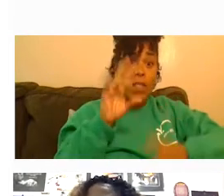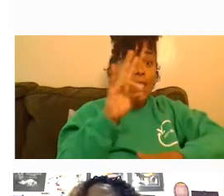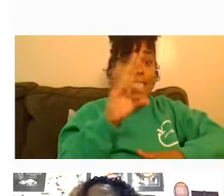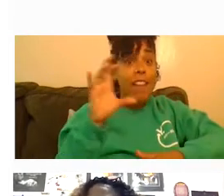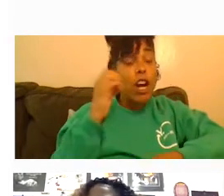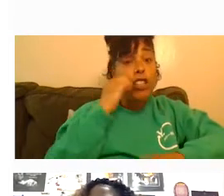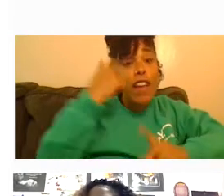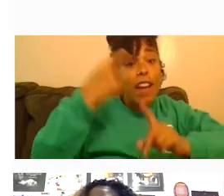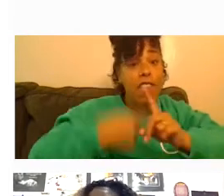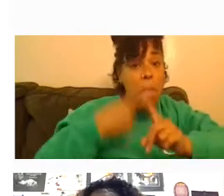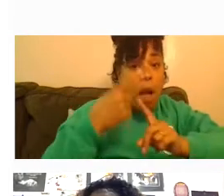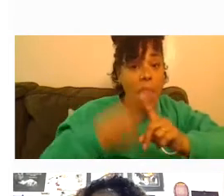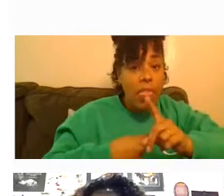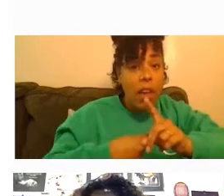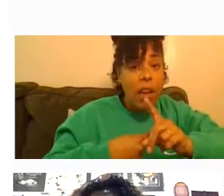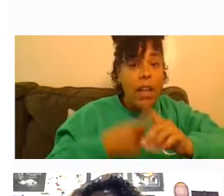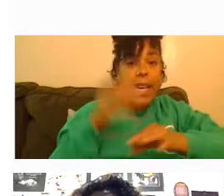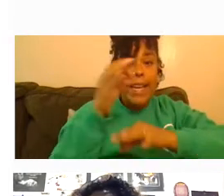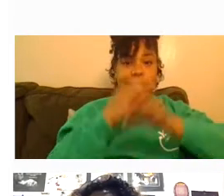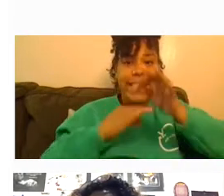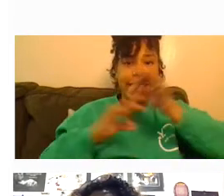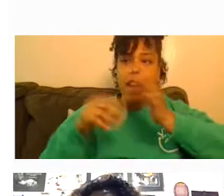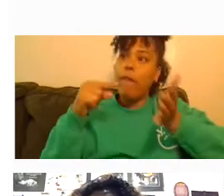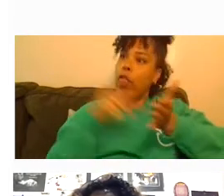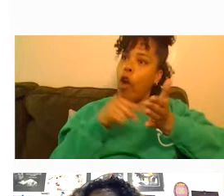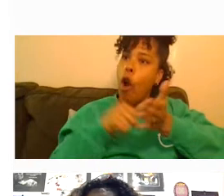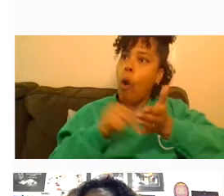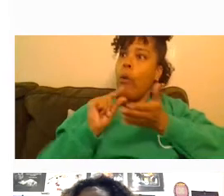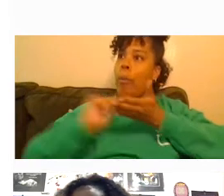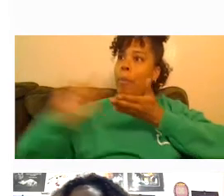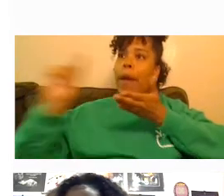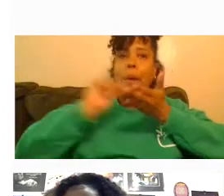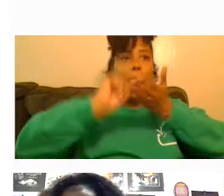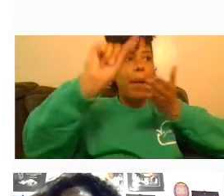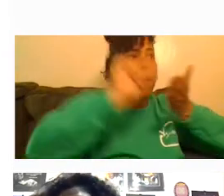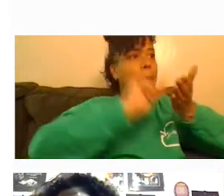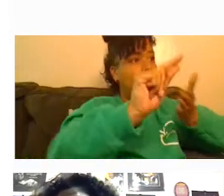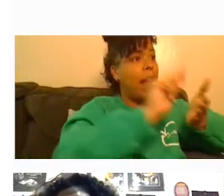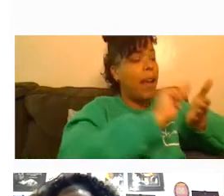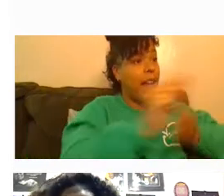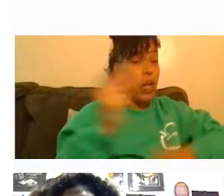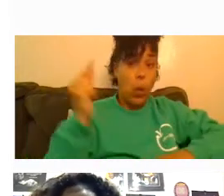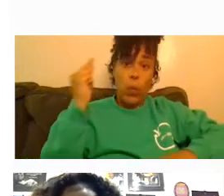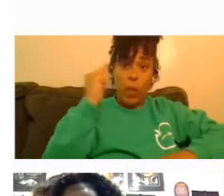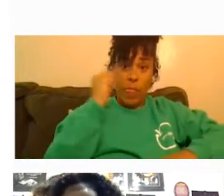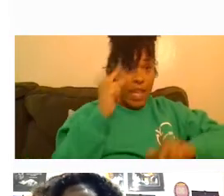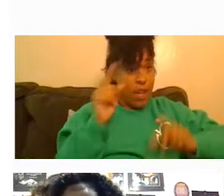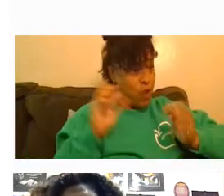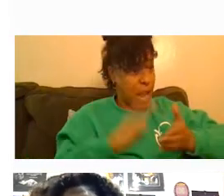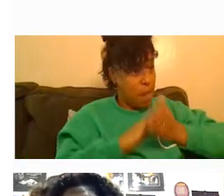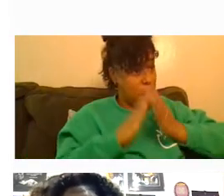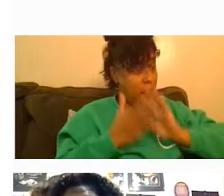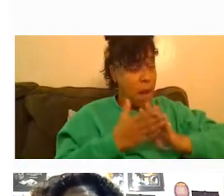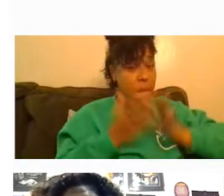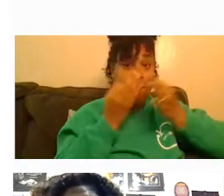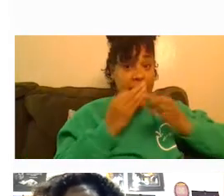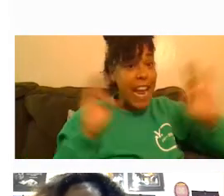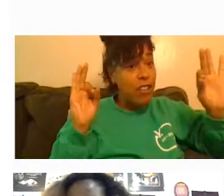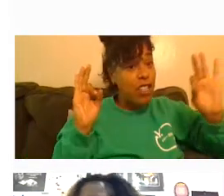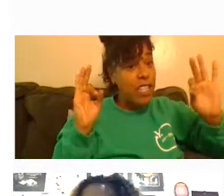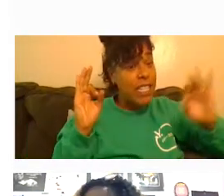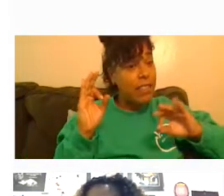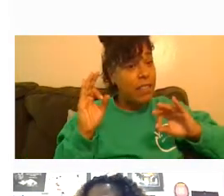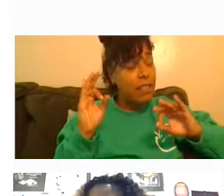to paying all these creditors $2,700 a month, you think you could become financially independent?